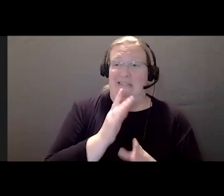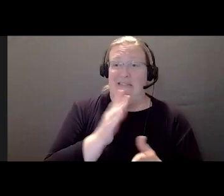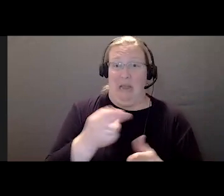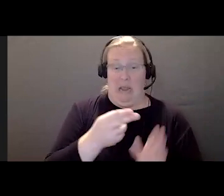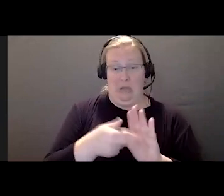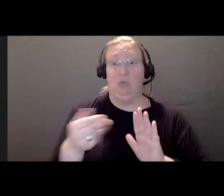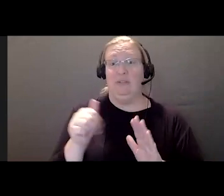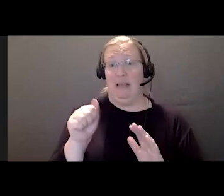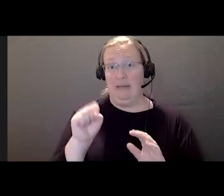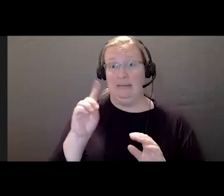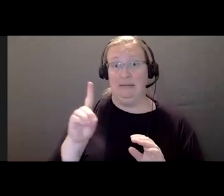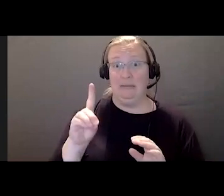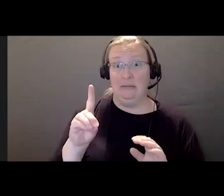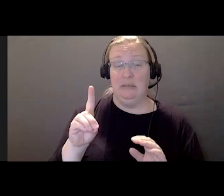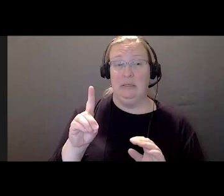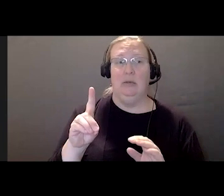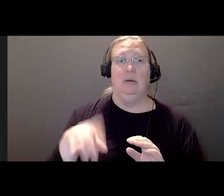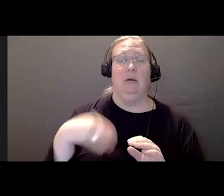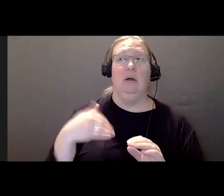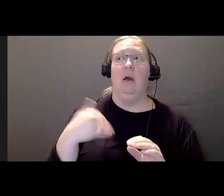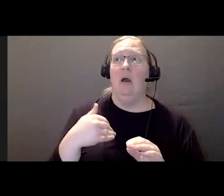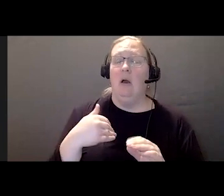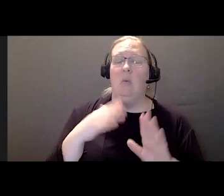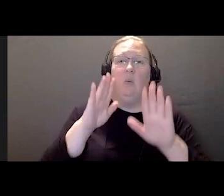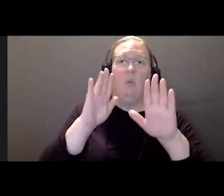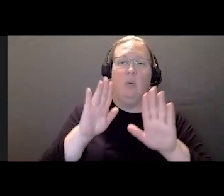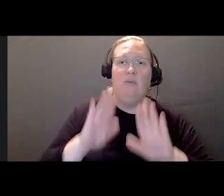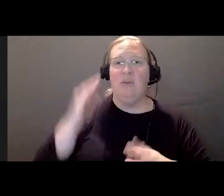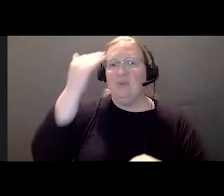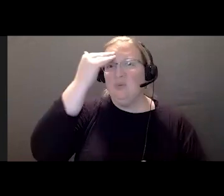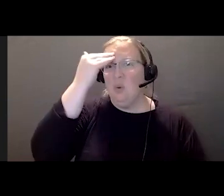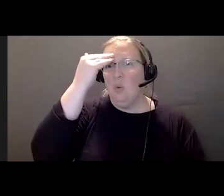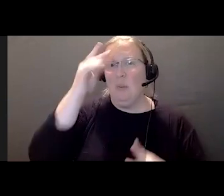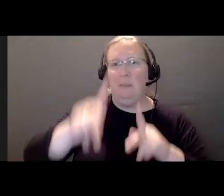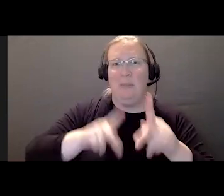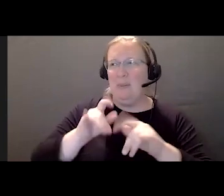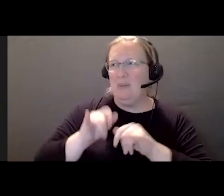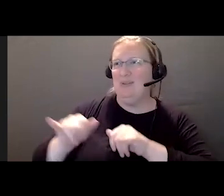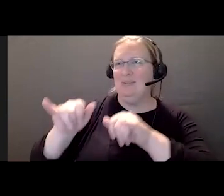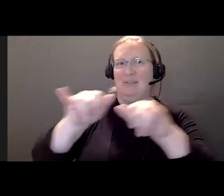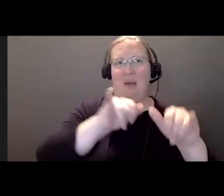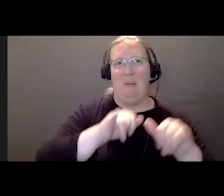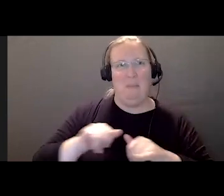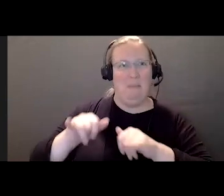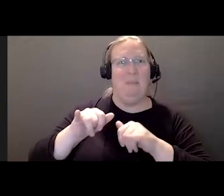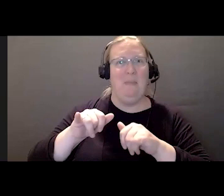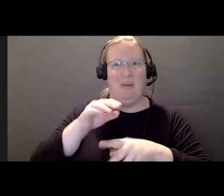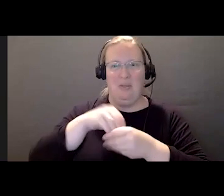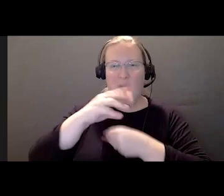was incredible to know that there were people who were like me out there.